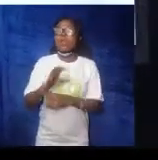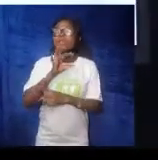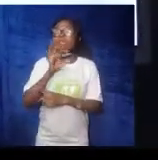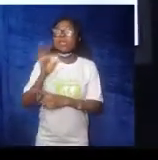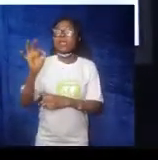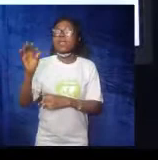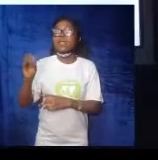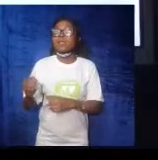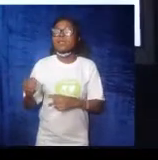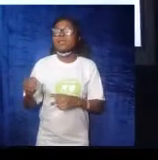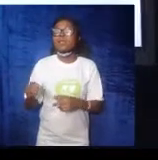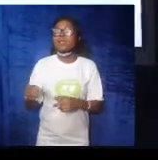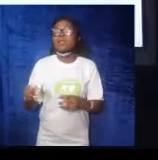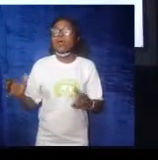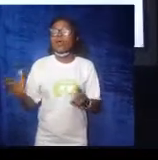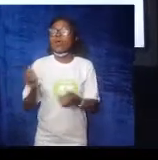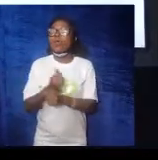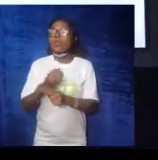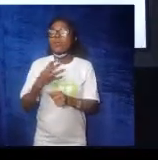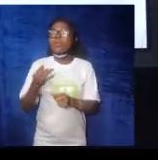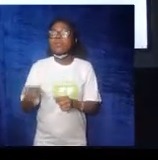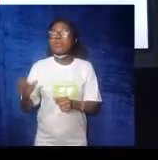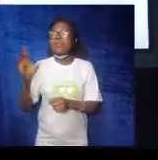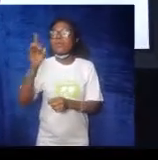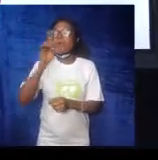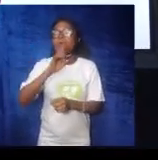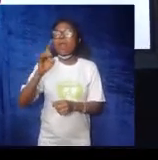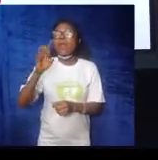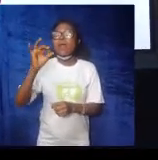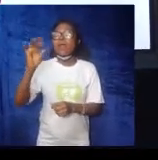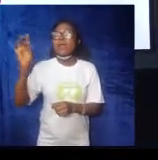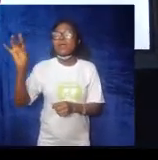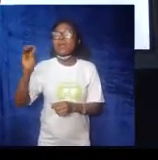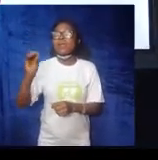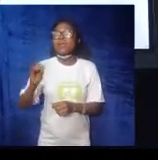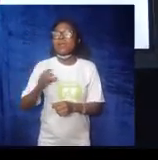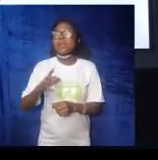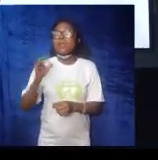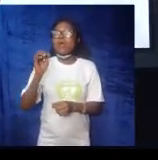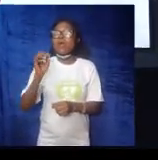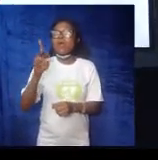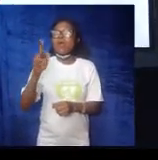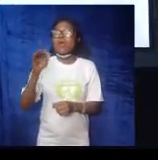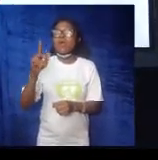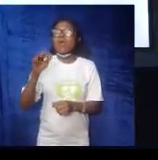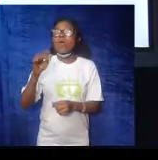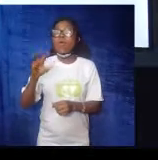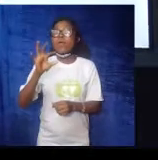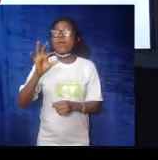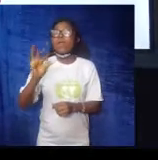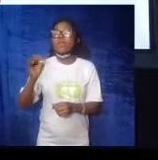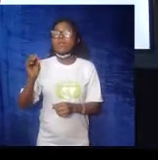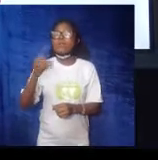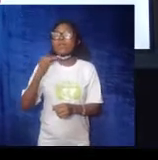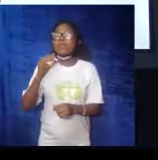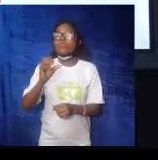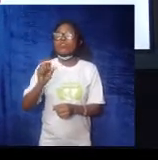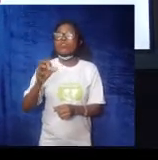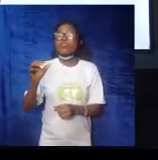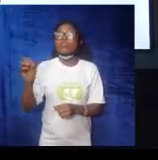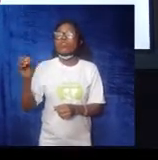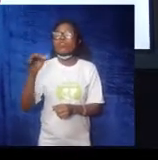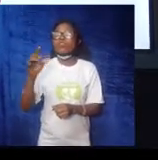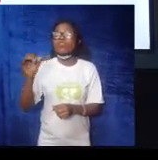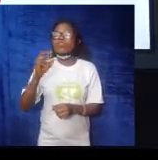Complementary 90, supplementary 180. As in 90 and